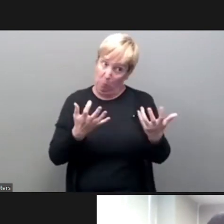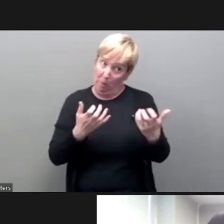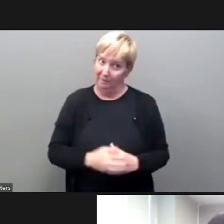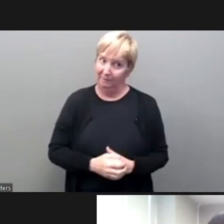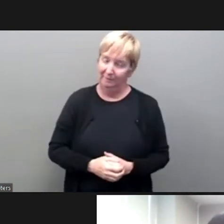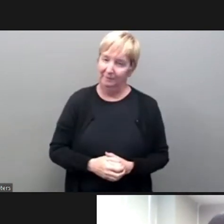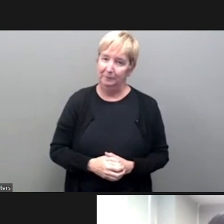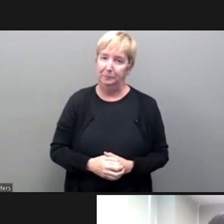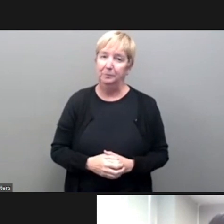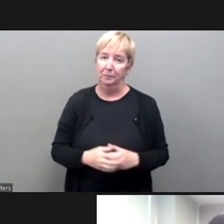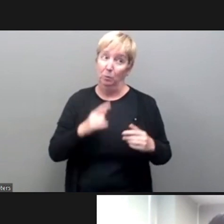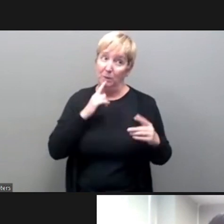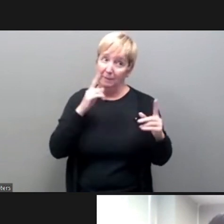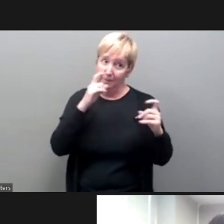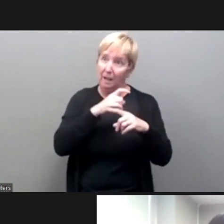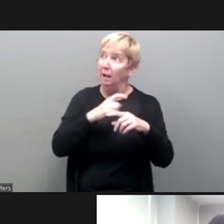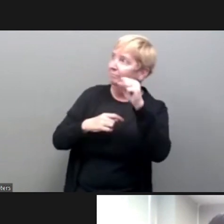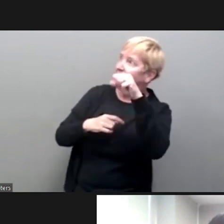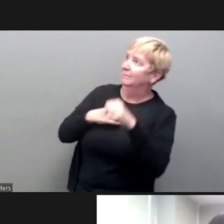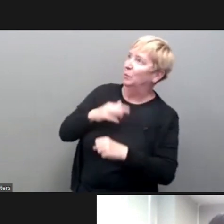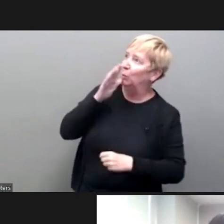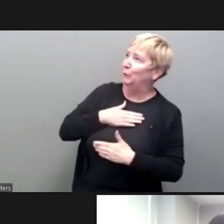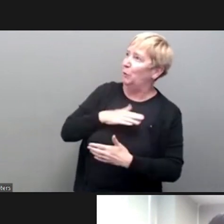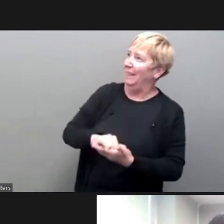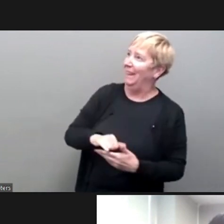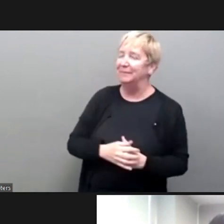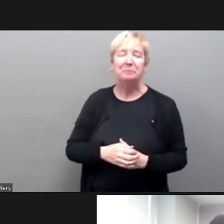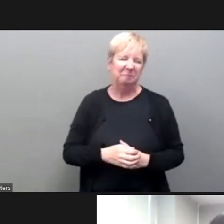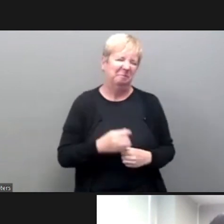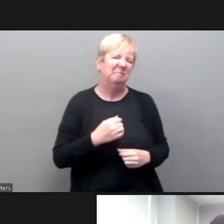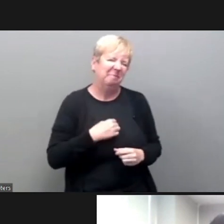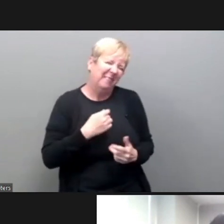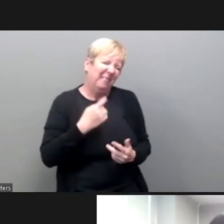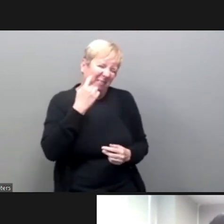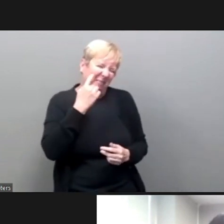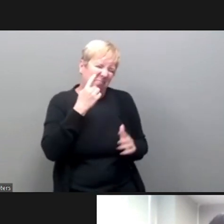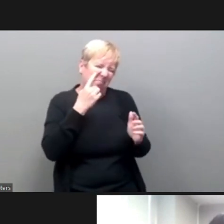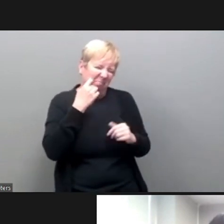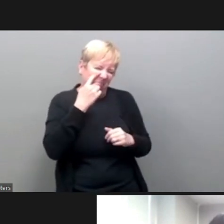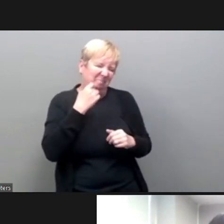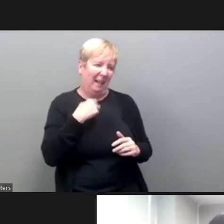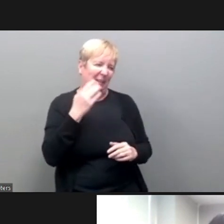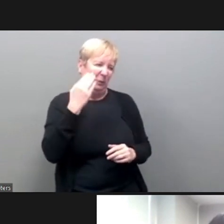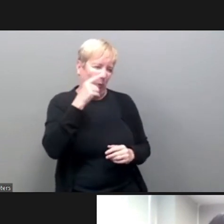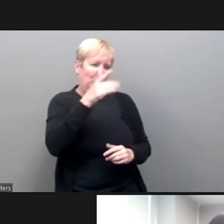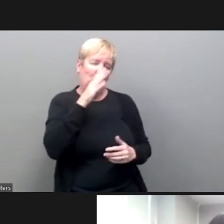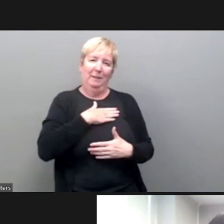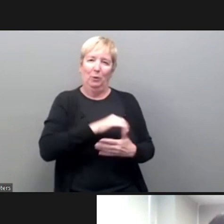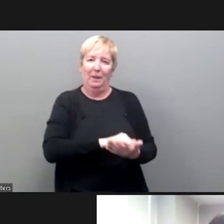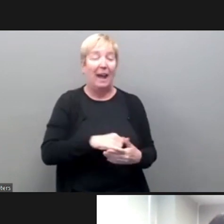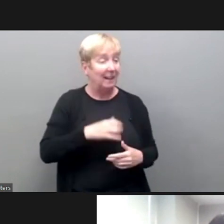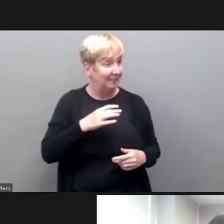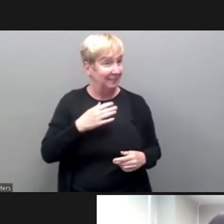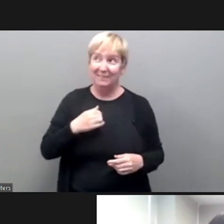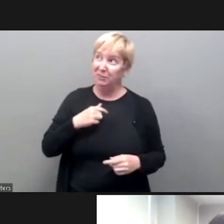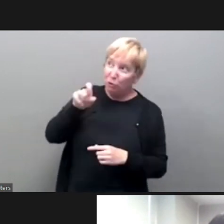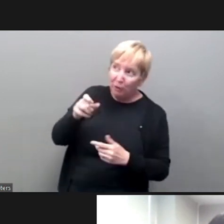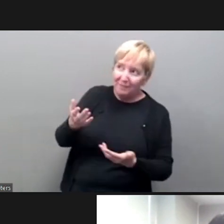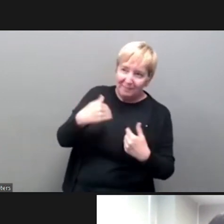Because I would enjoy that. Thank you. Okay, I'm pretty sure you would. That's awesome. Maybe you should come work for us, Julia.